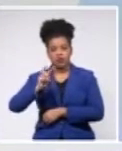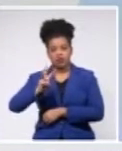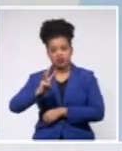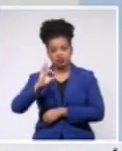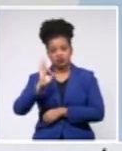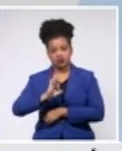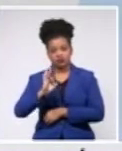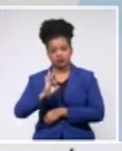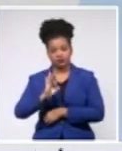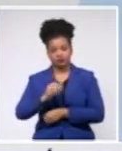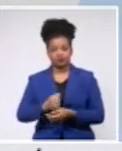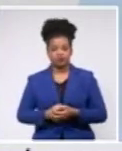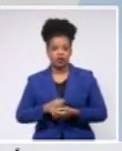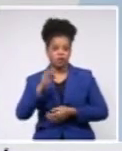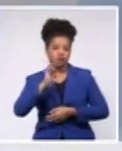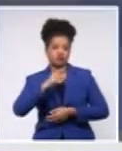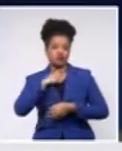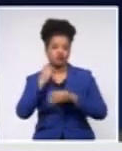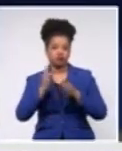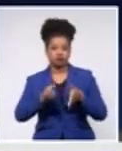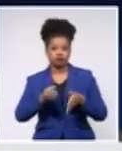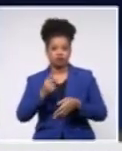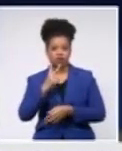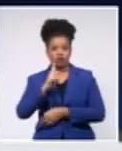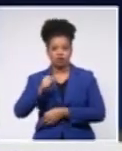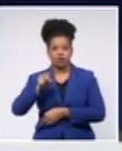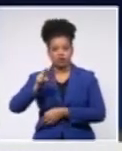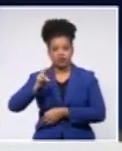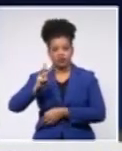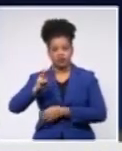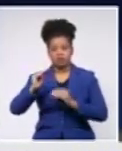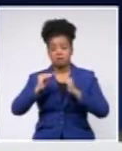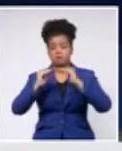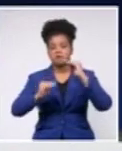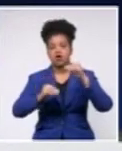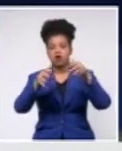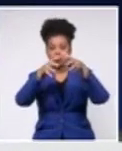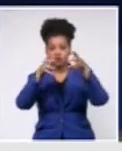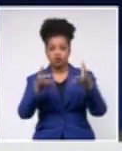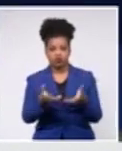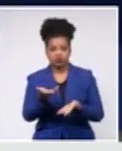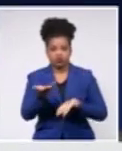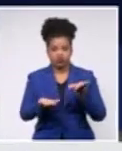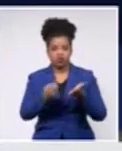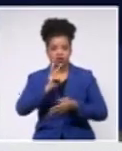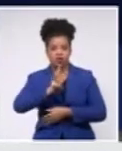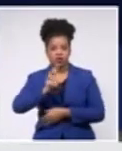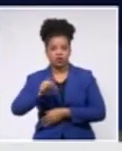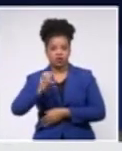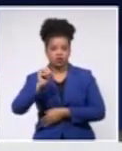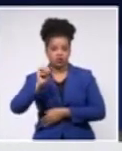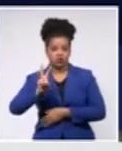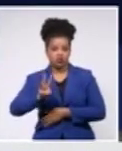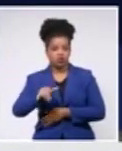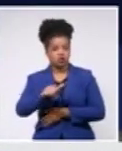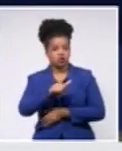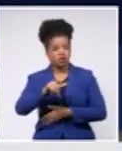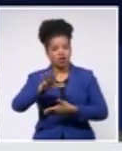3.36%. As I always mention, 2 people were evacuated at the start of the